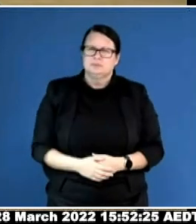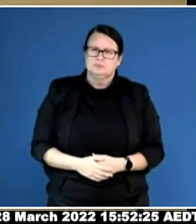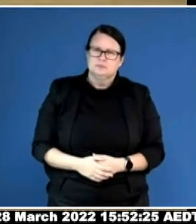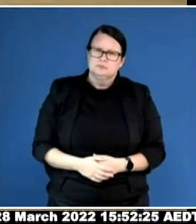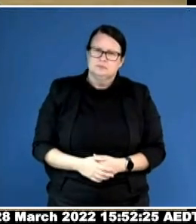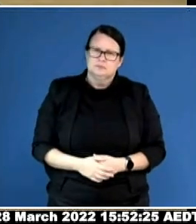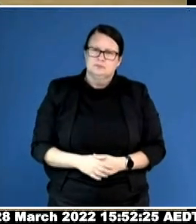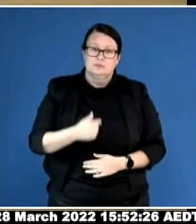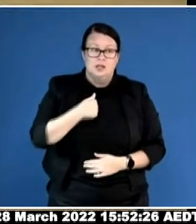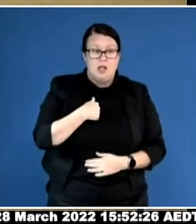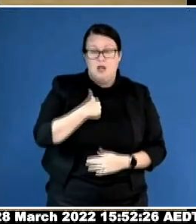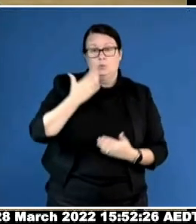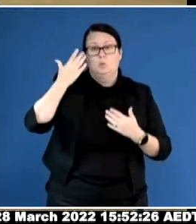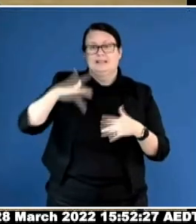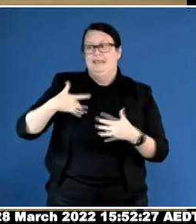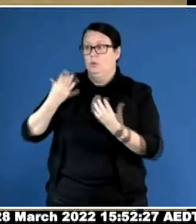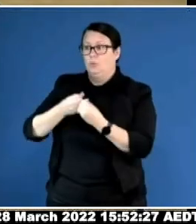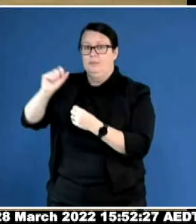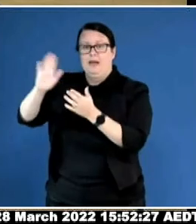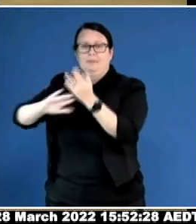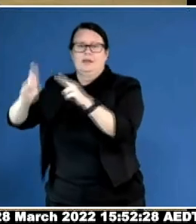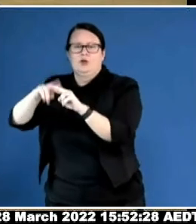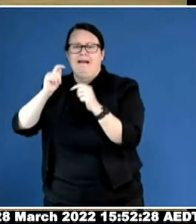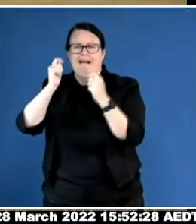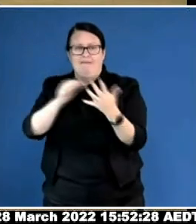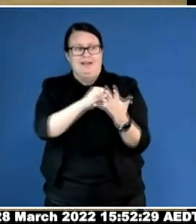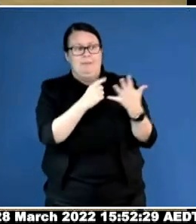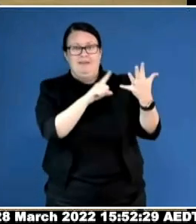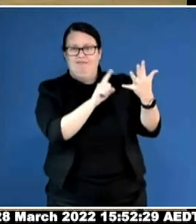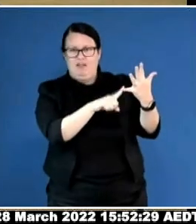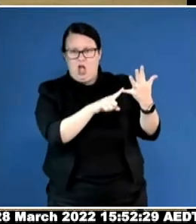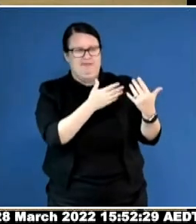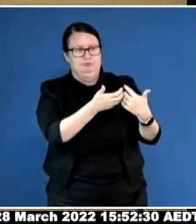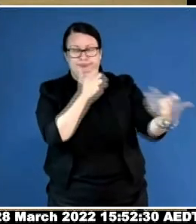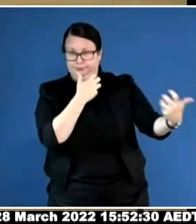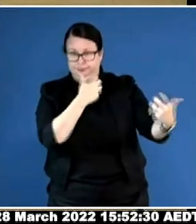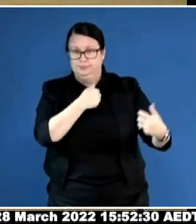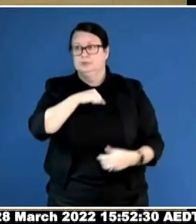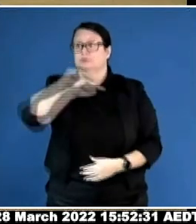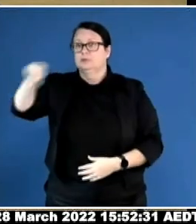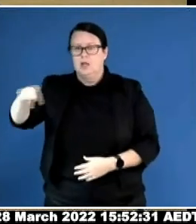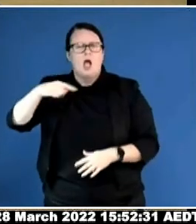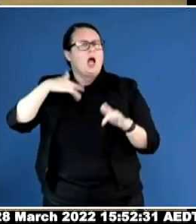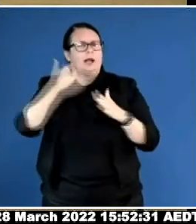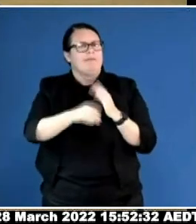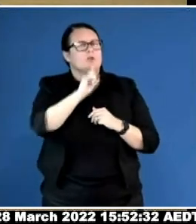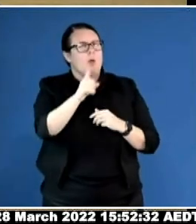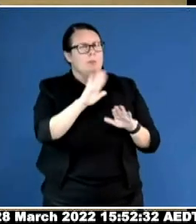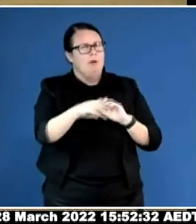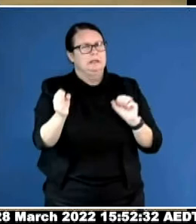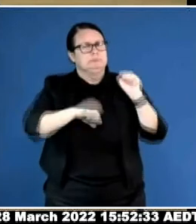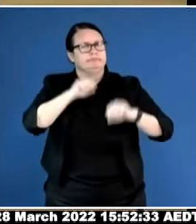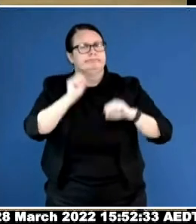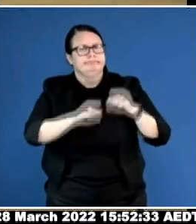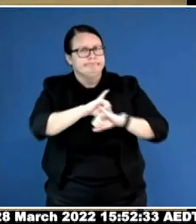I had gone back to live with my parents after the relationship with person five ended. I hadn't told them about the violent incident with person